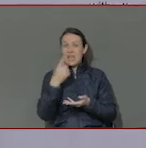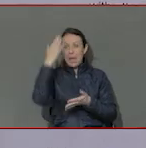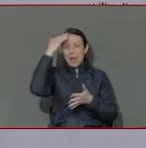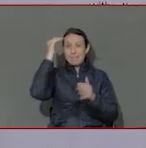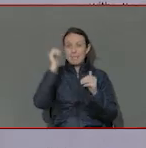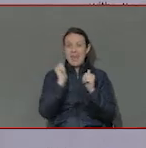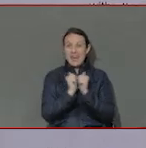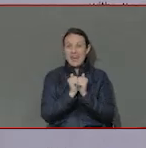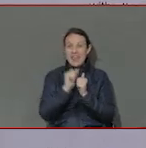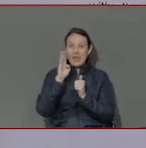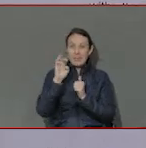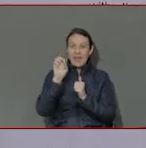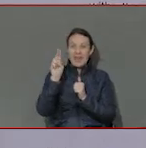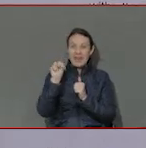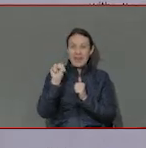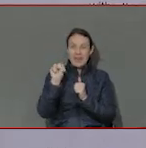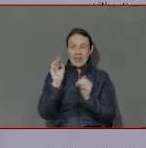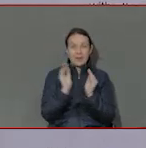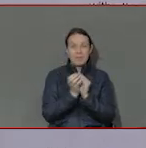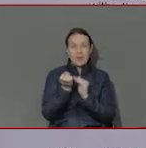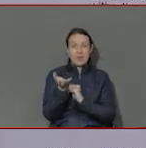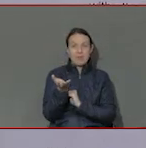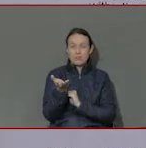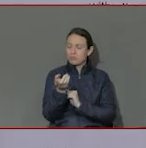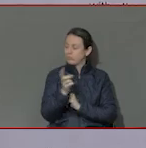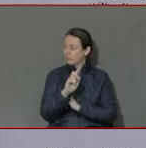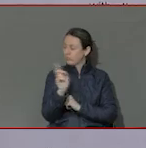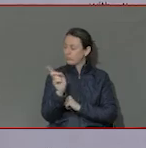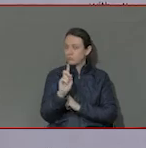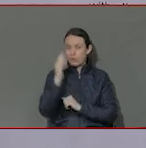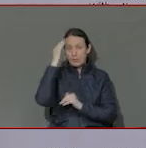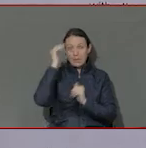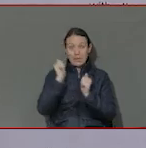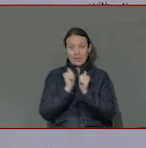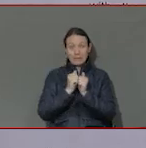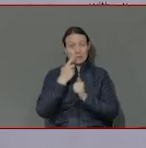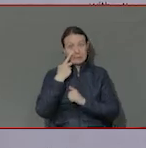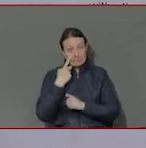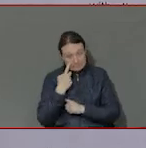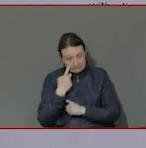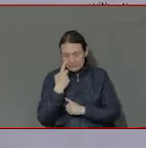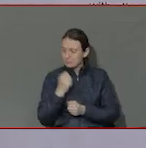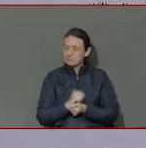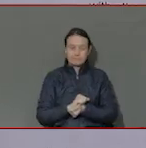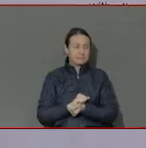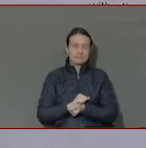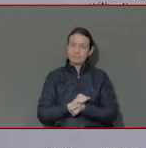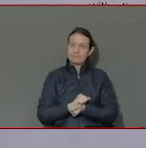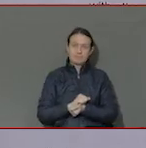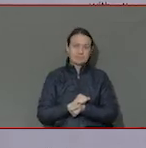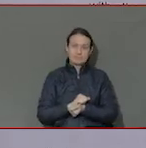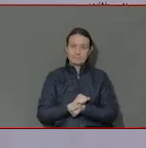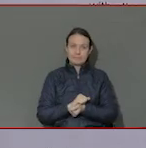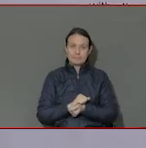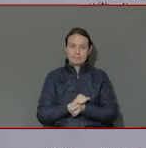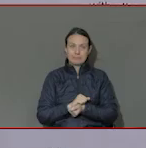brain, large brain, small brain? No, because the brain is not visible. Then